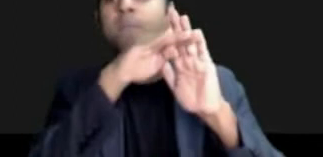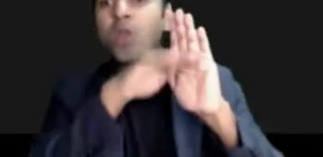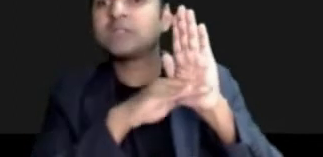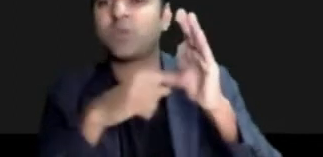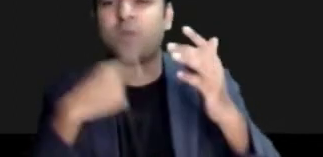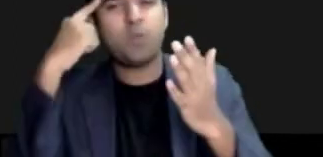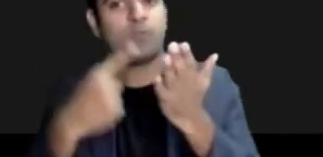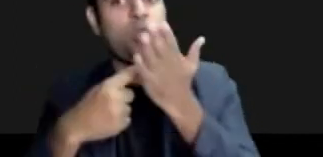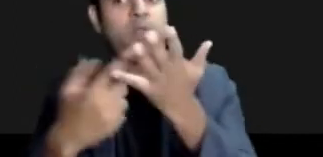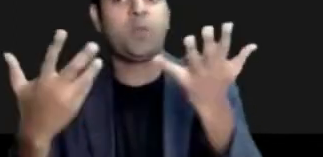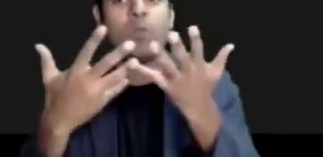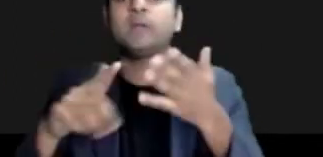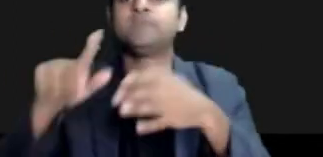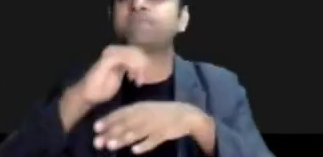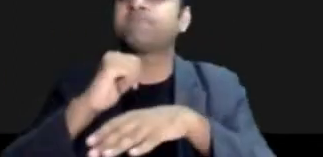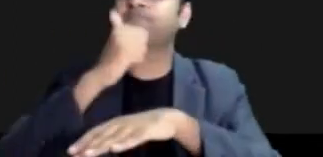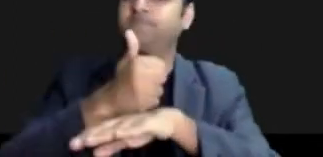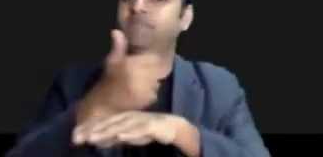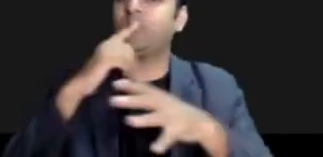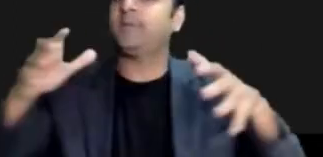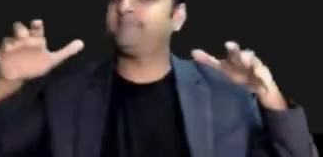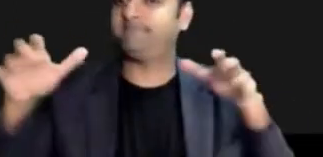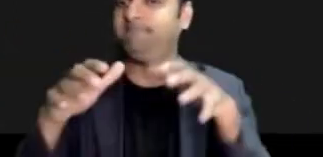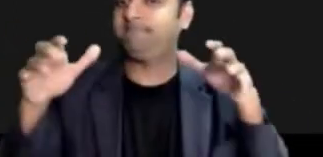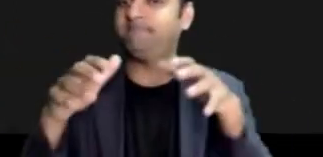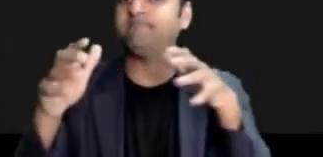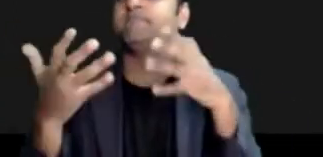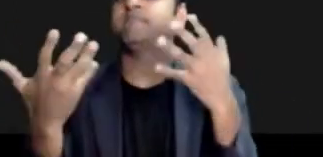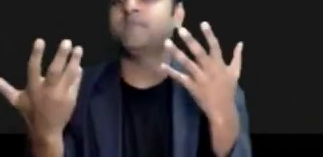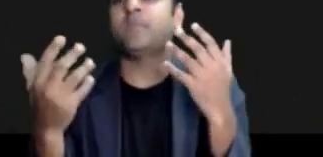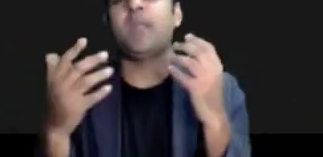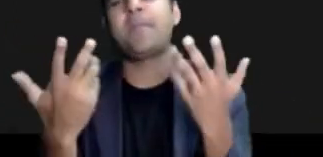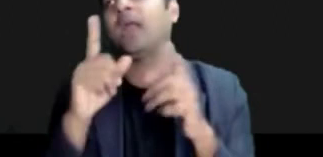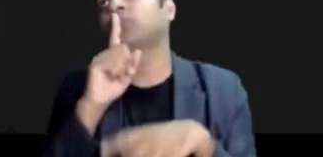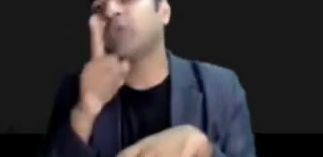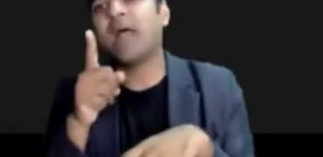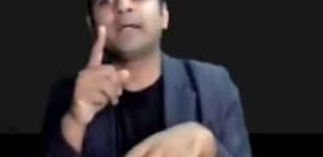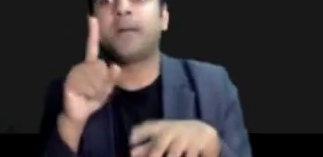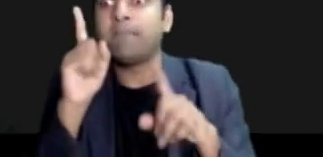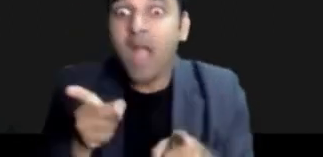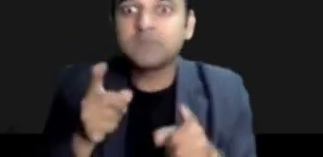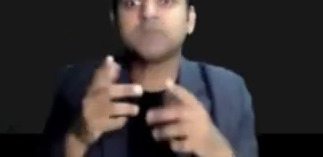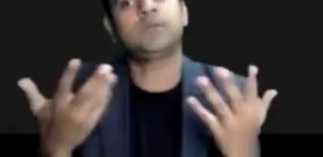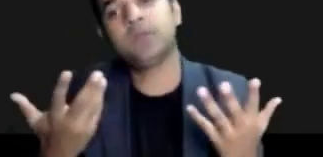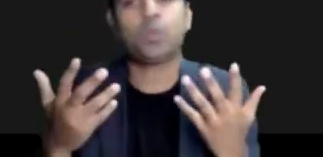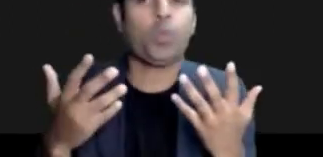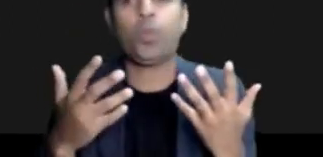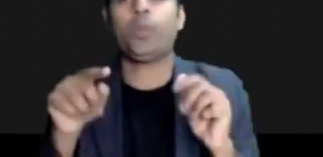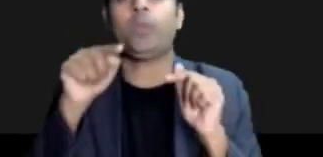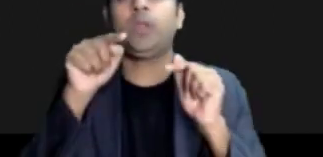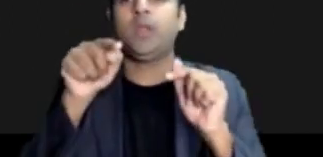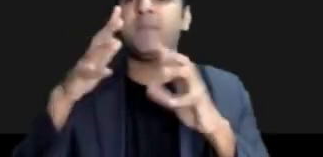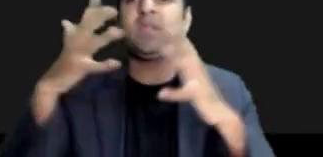requires some support. And we in the consortium and in the International Disability Alliance, and also in the thematic group on disaster